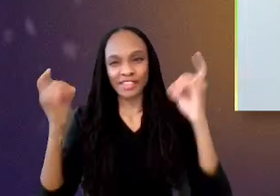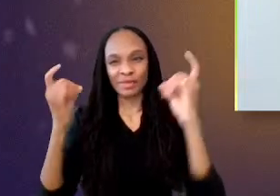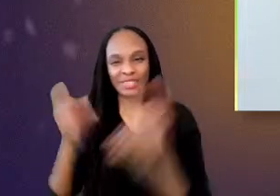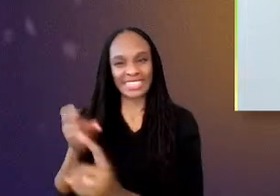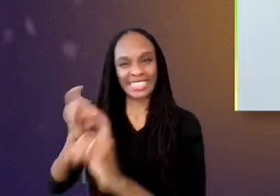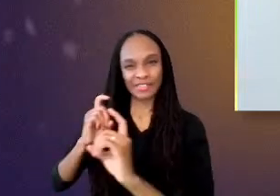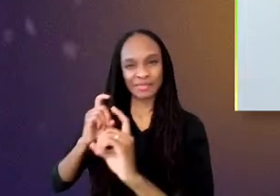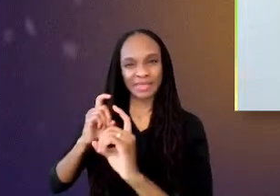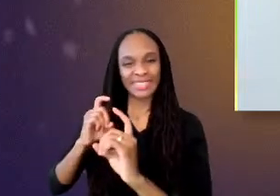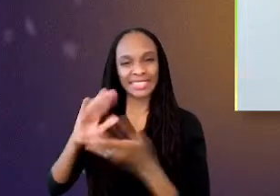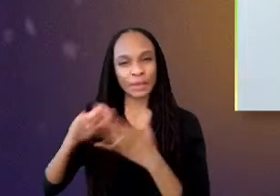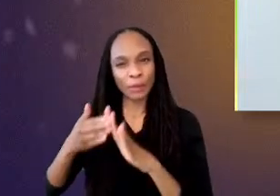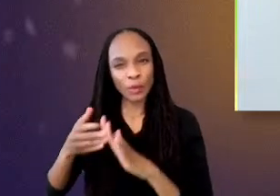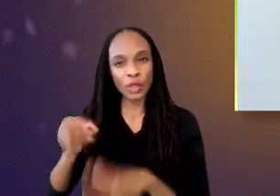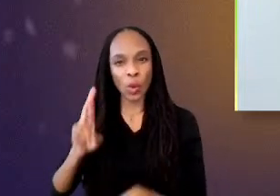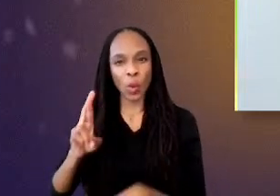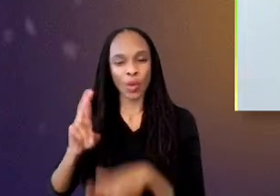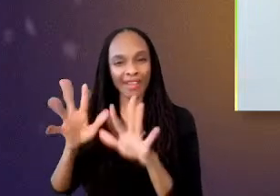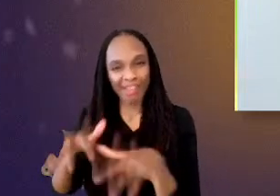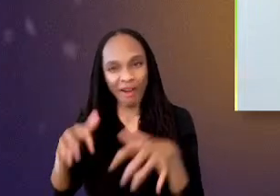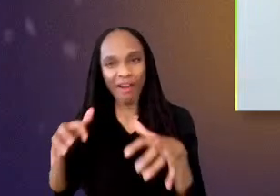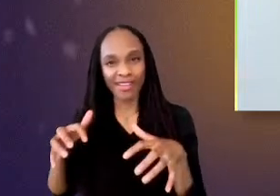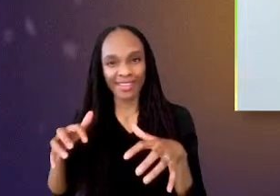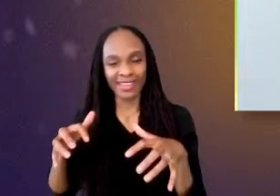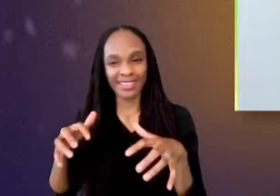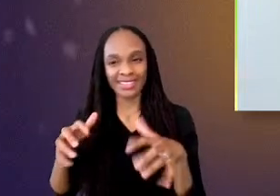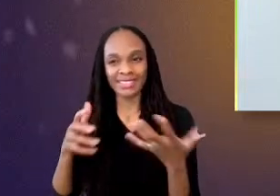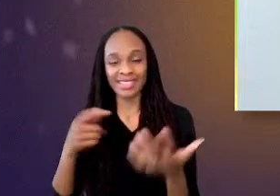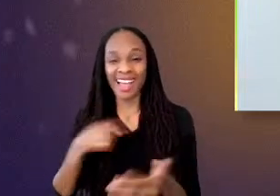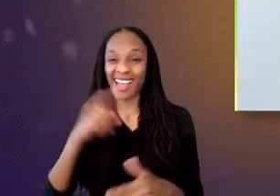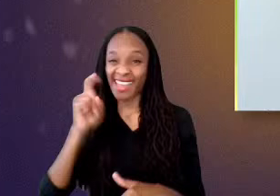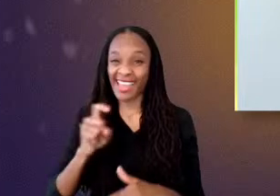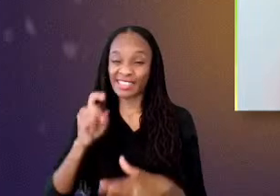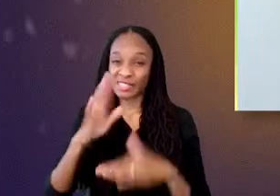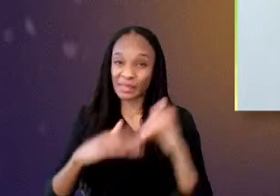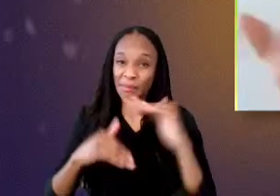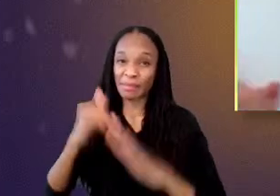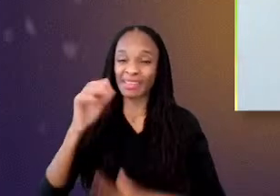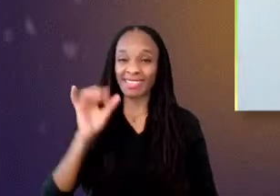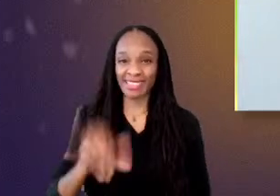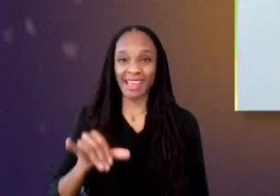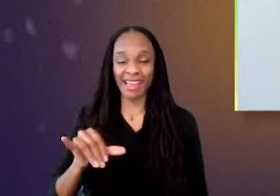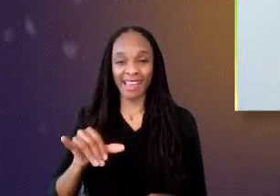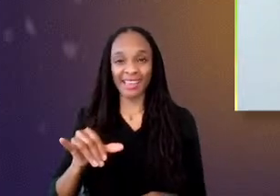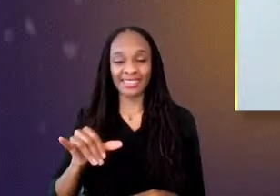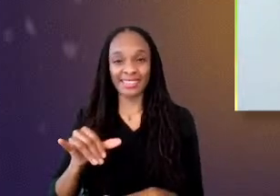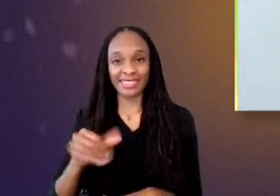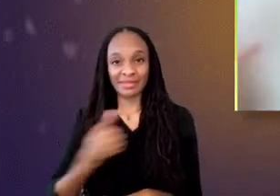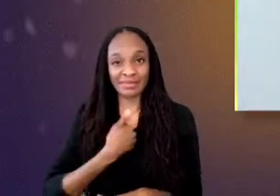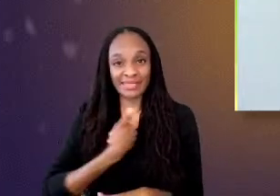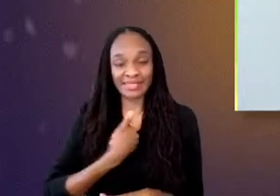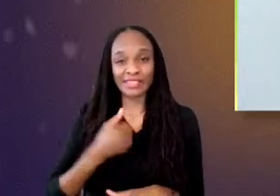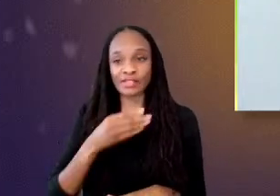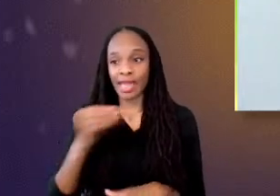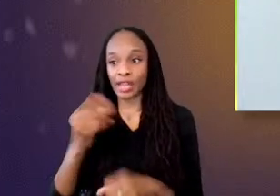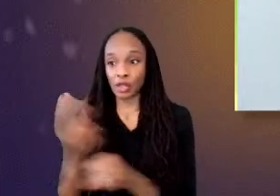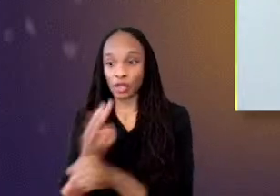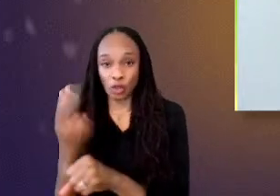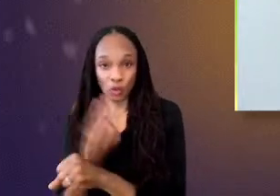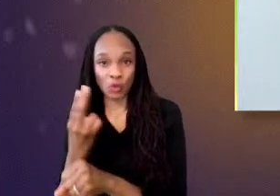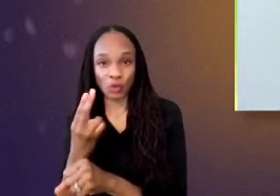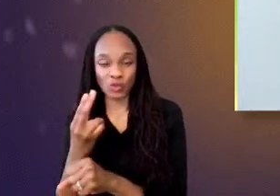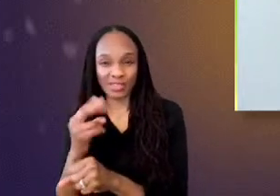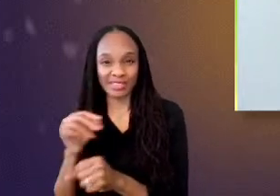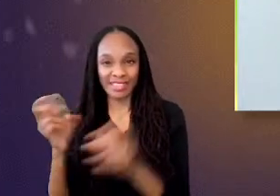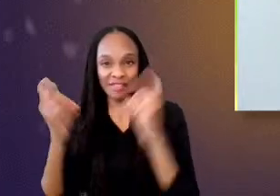community or to give me an audience. Those are things that I had to build and use the festival as a venue for me to then bring those things